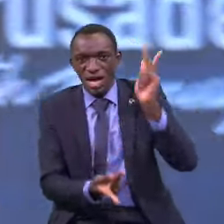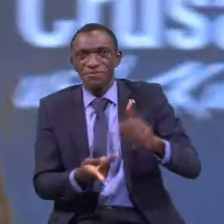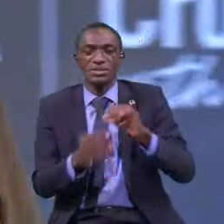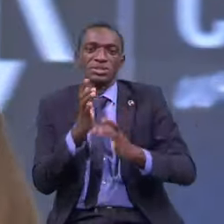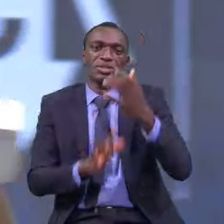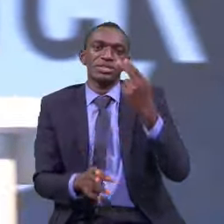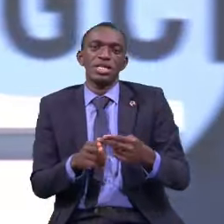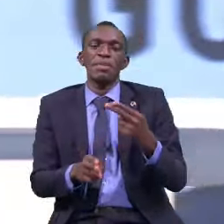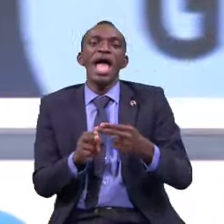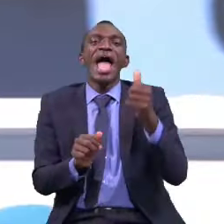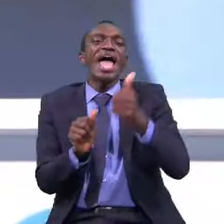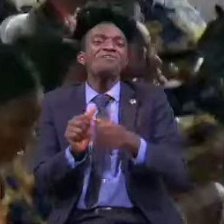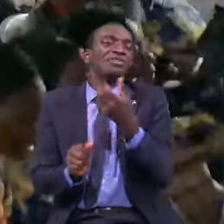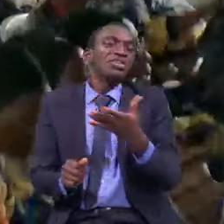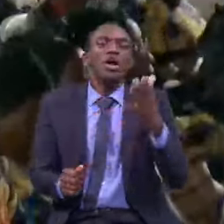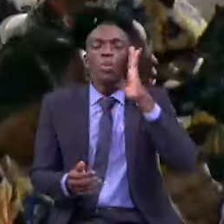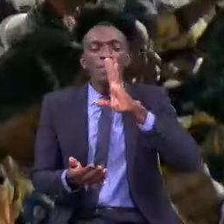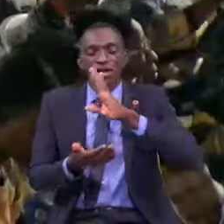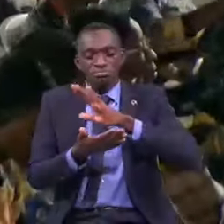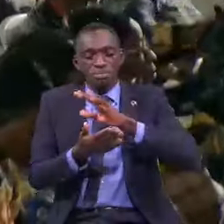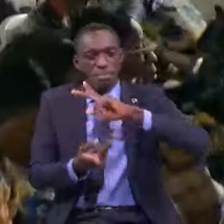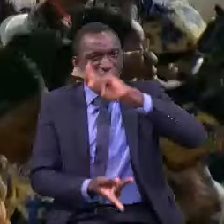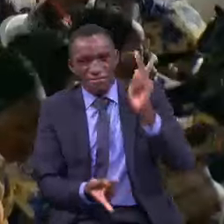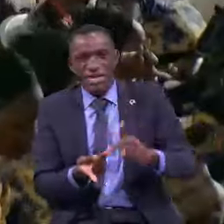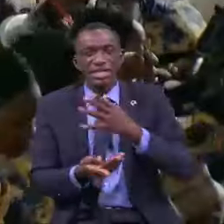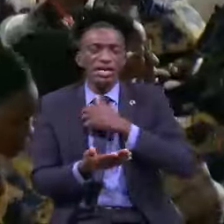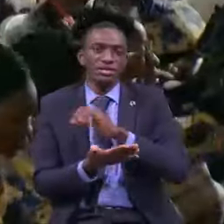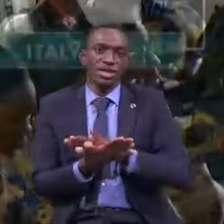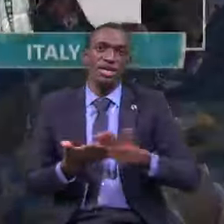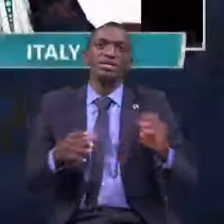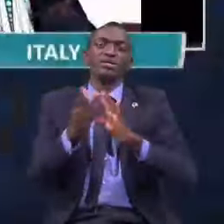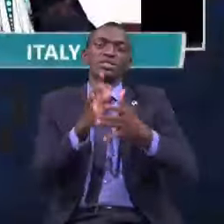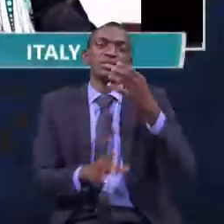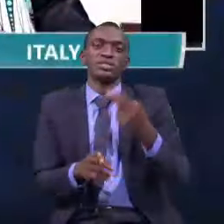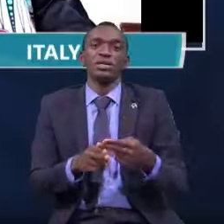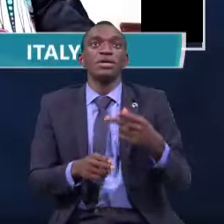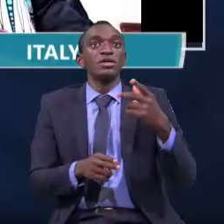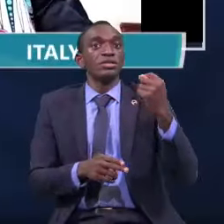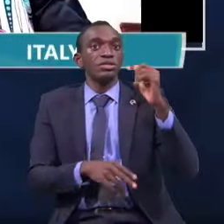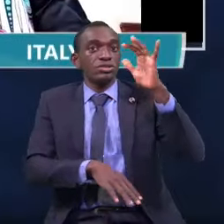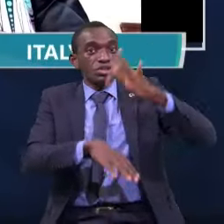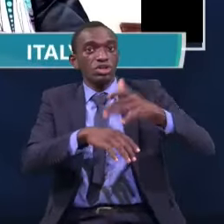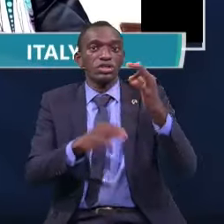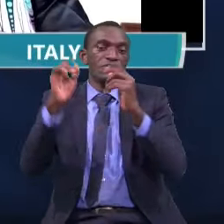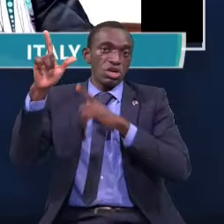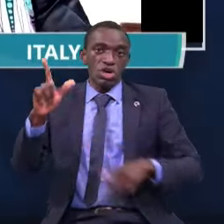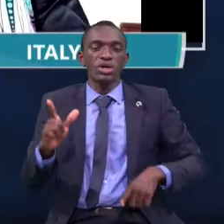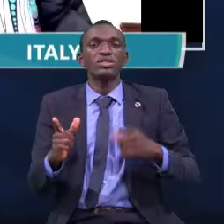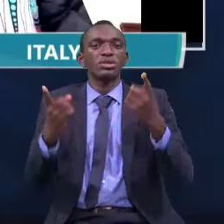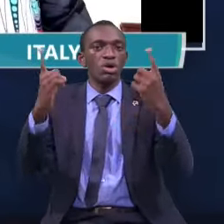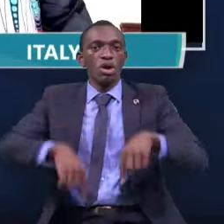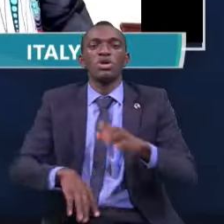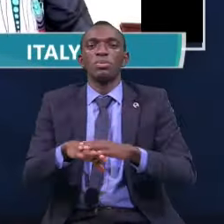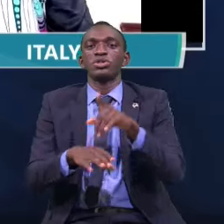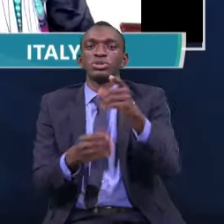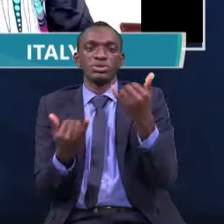Everything will be perfect and clear. The touch of the Lord is coming upon you tonight. Look at